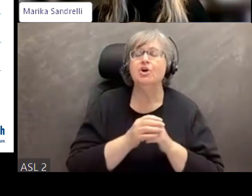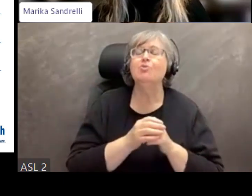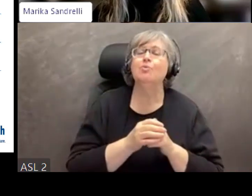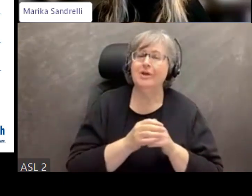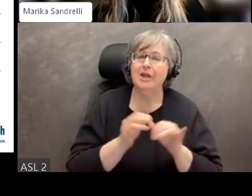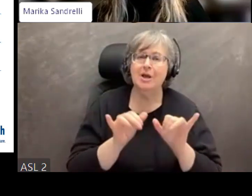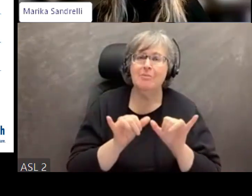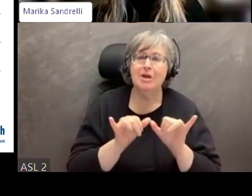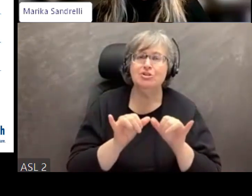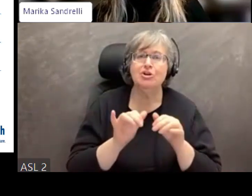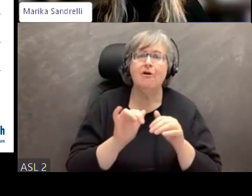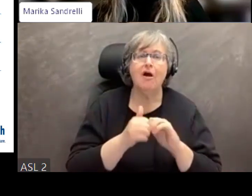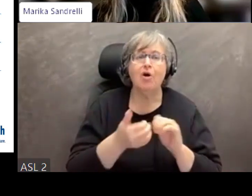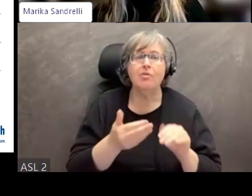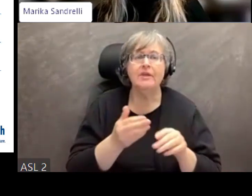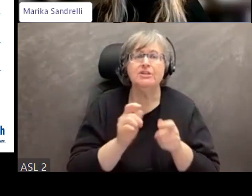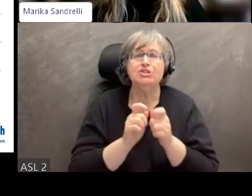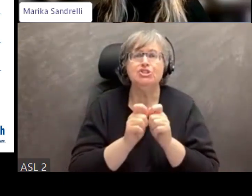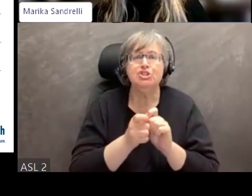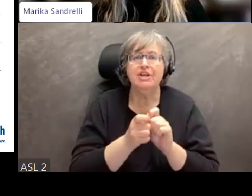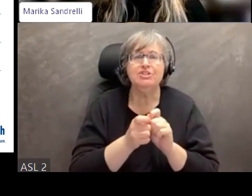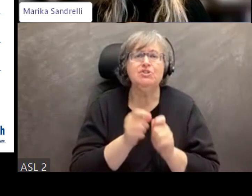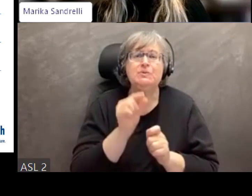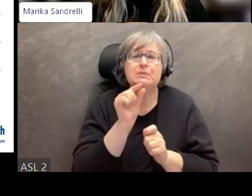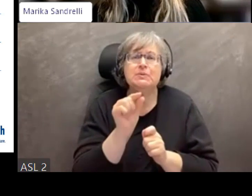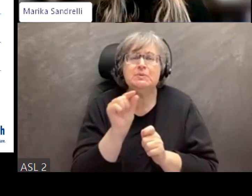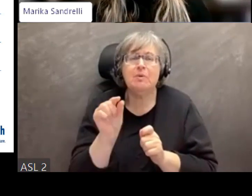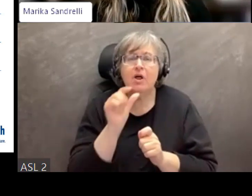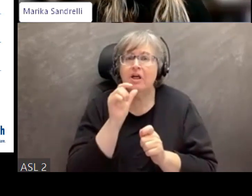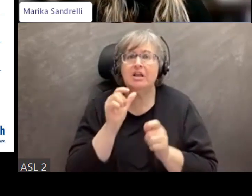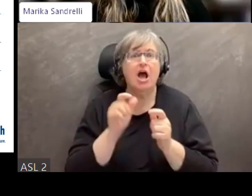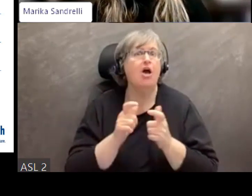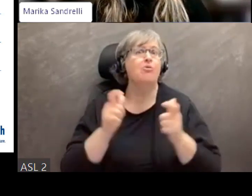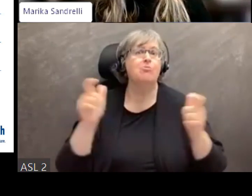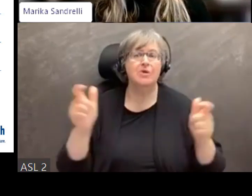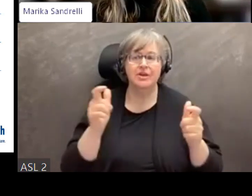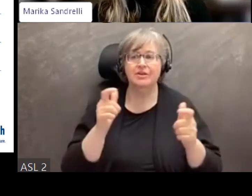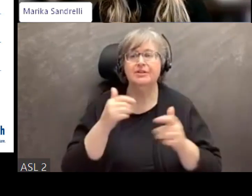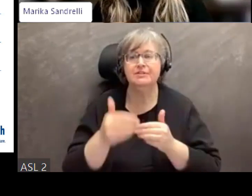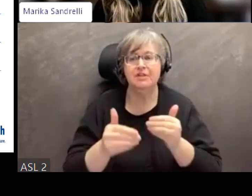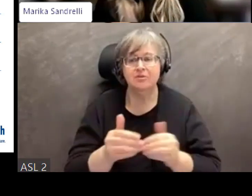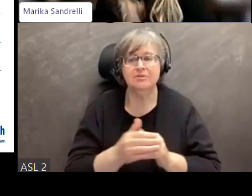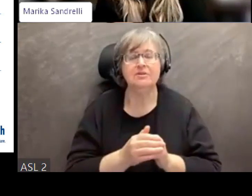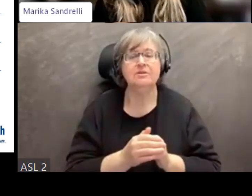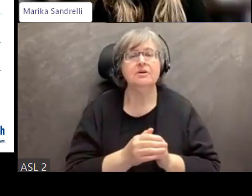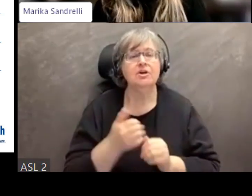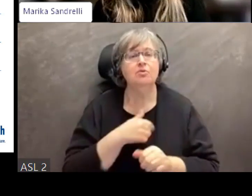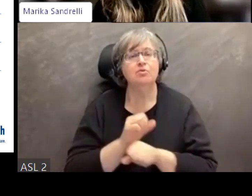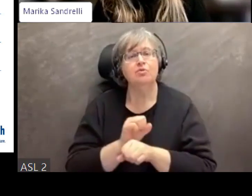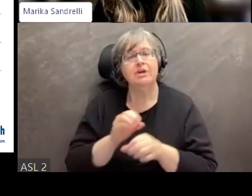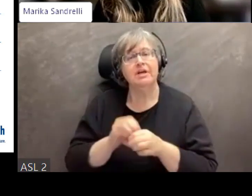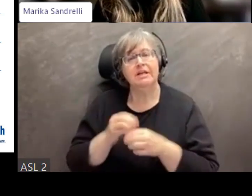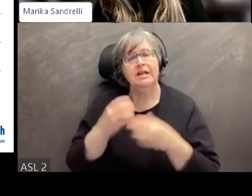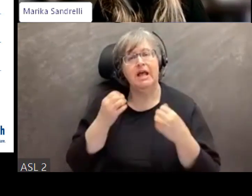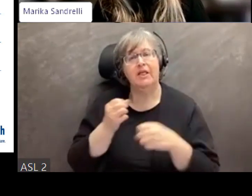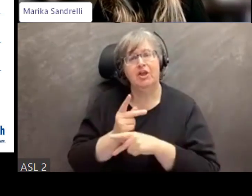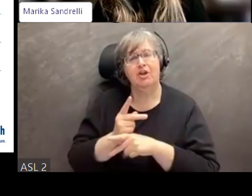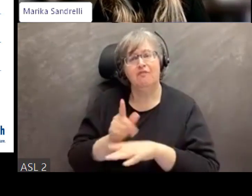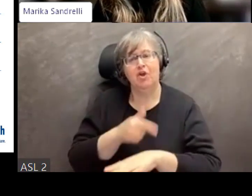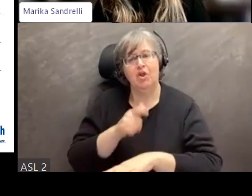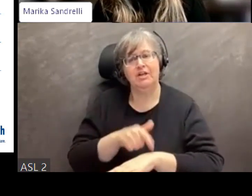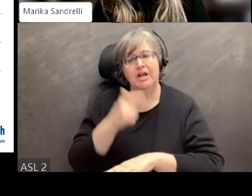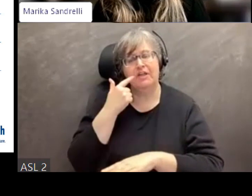in millimeters and not miles. I think this is coming from my own maturity after working in healthcare for so long,